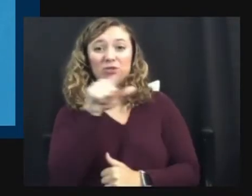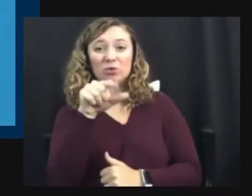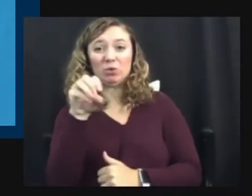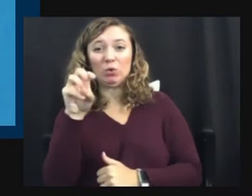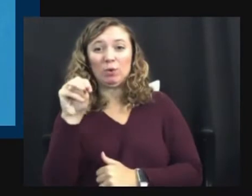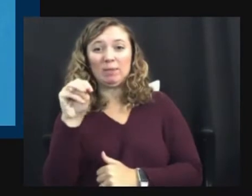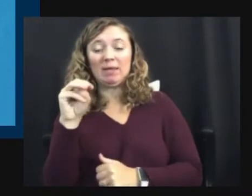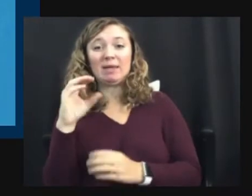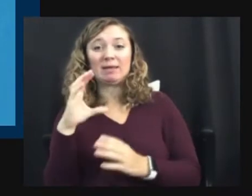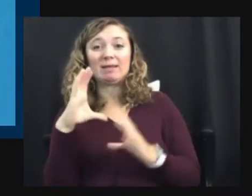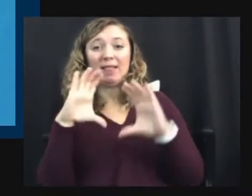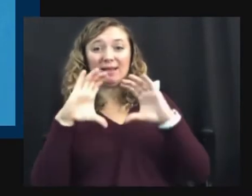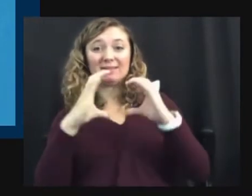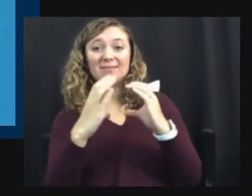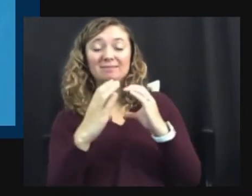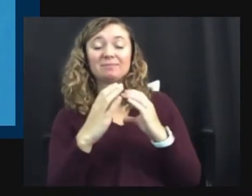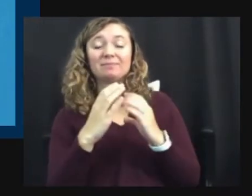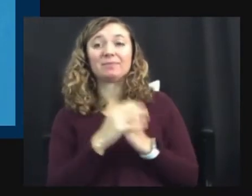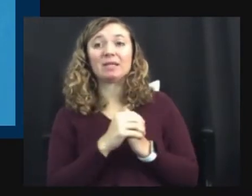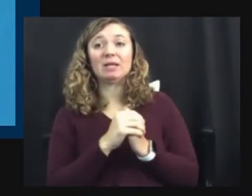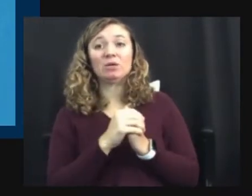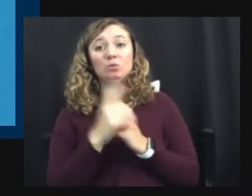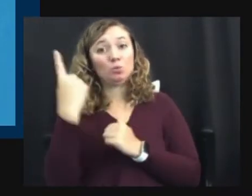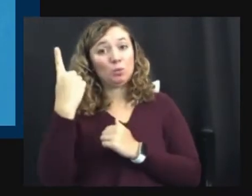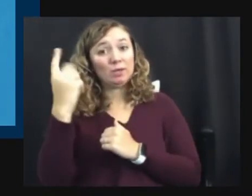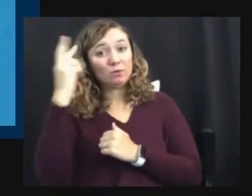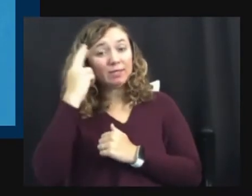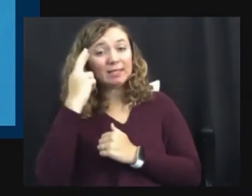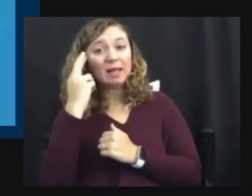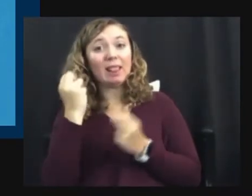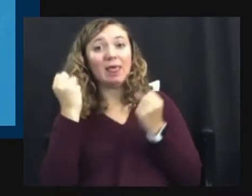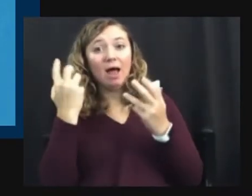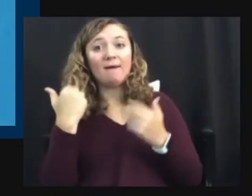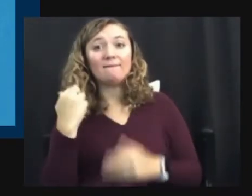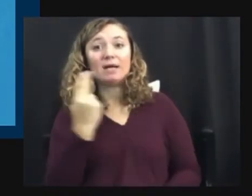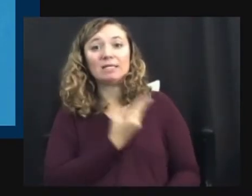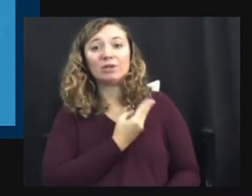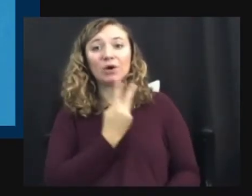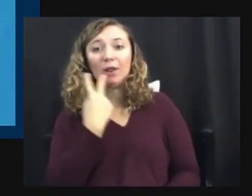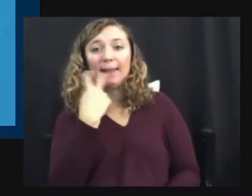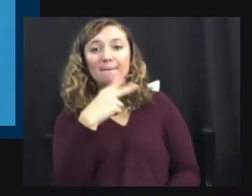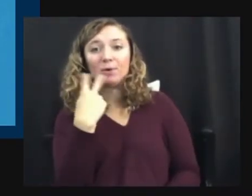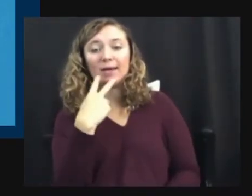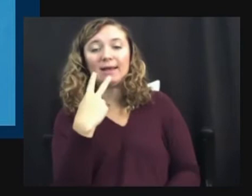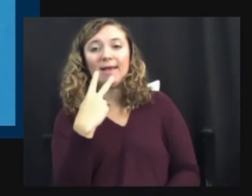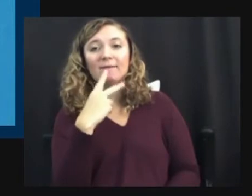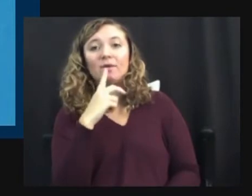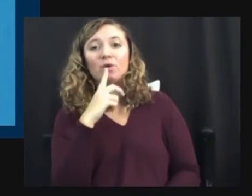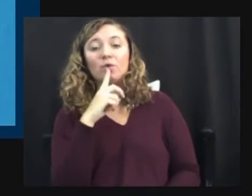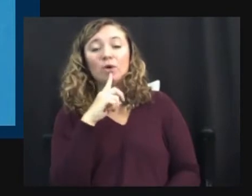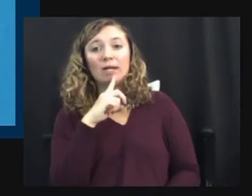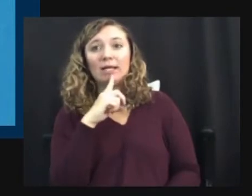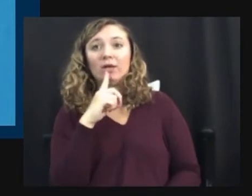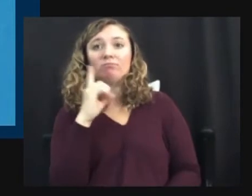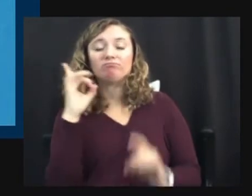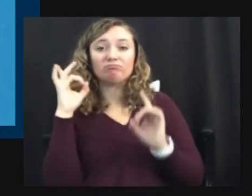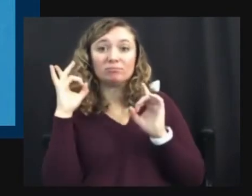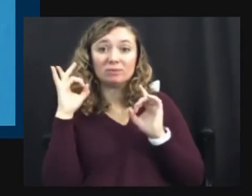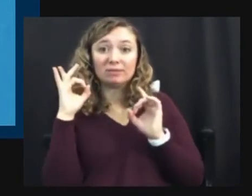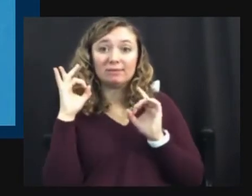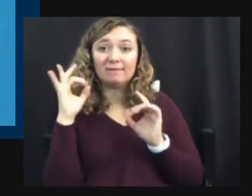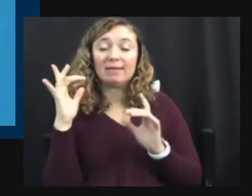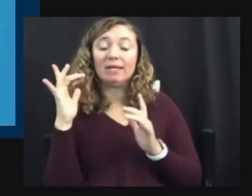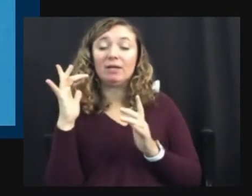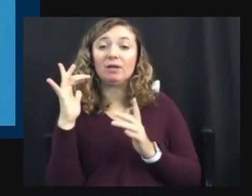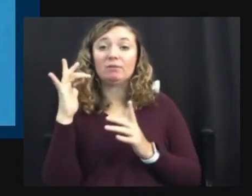that a lot of us are lip readers and have severe auditory processing deficits.